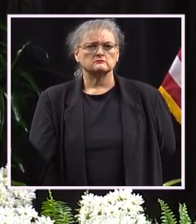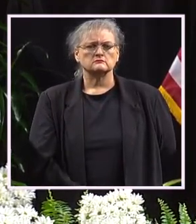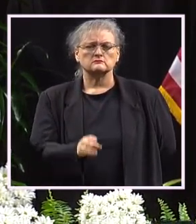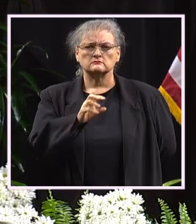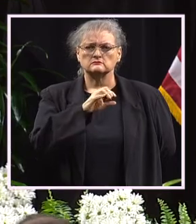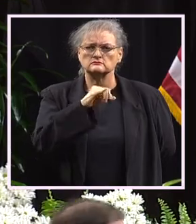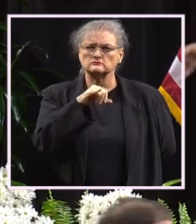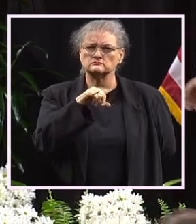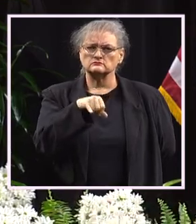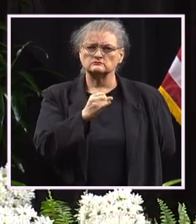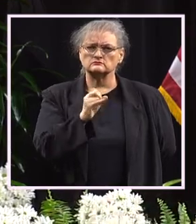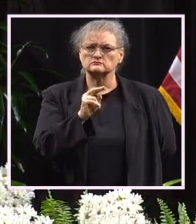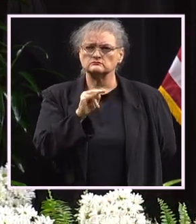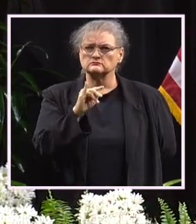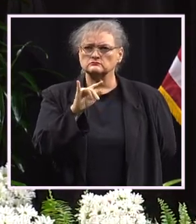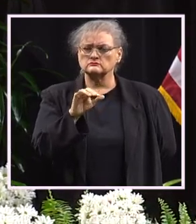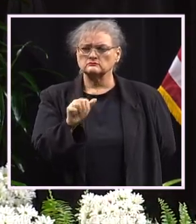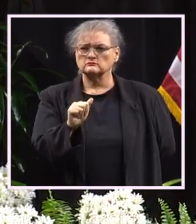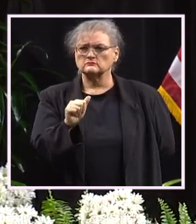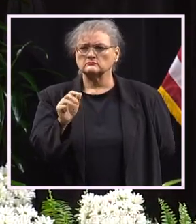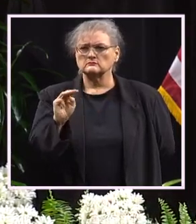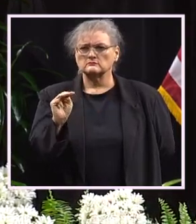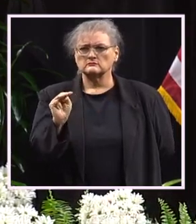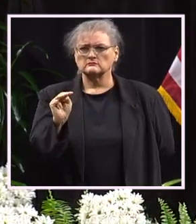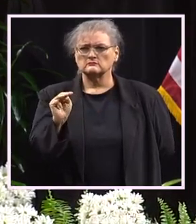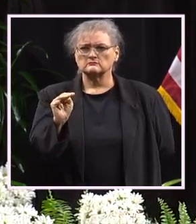Jania Lynette Matthews, cum laude.